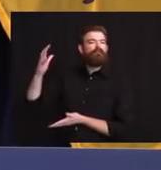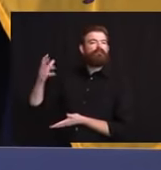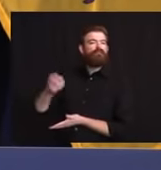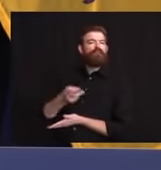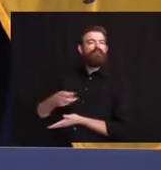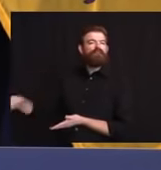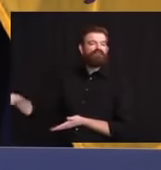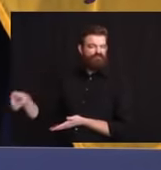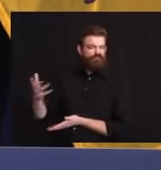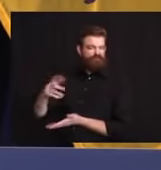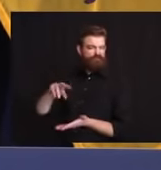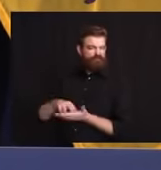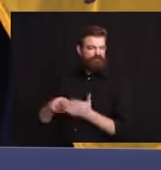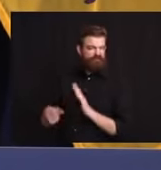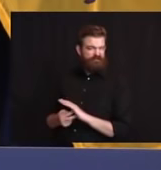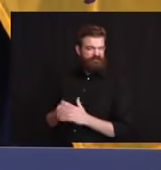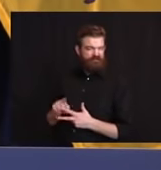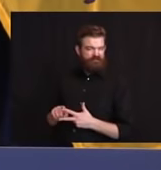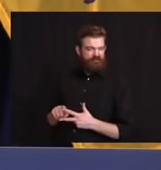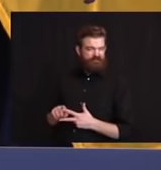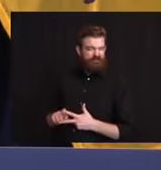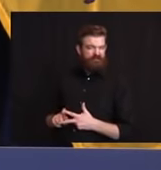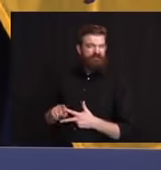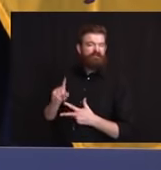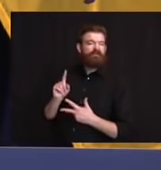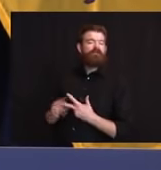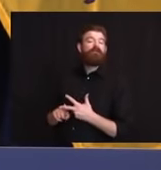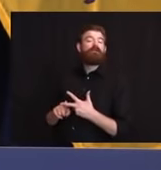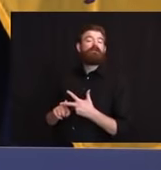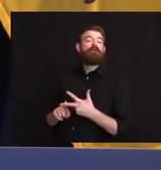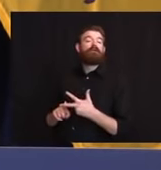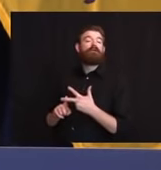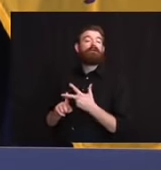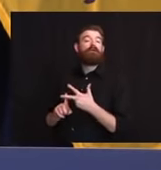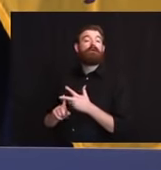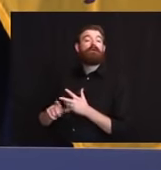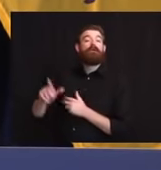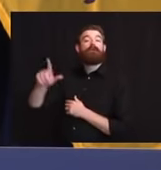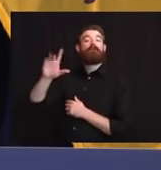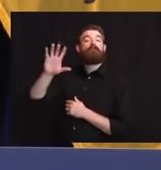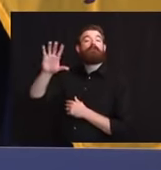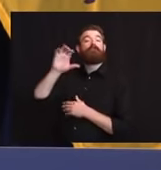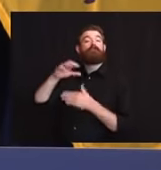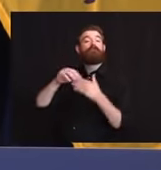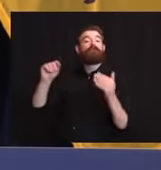deal. What was the thinking behind having only people with dependents?